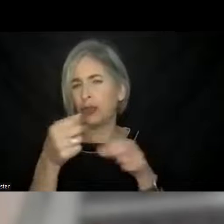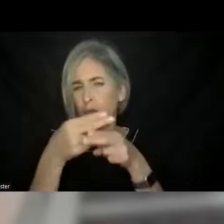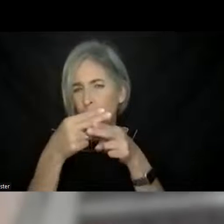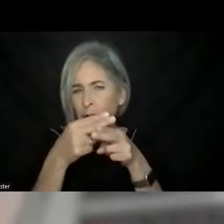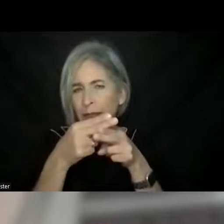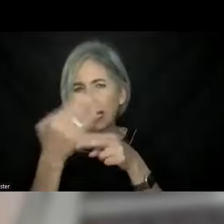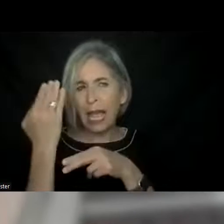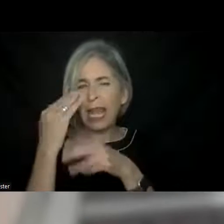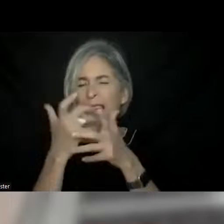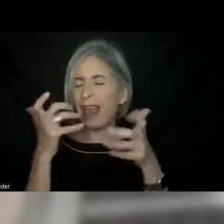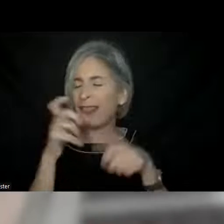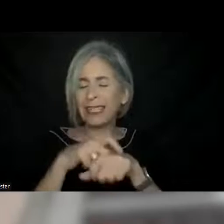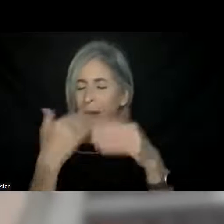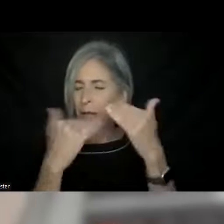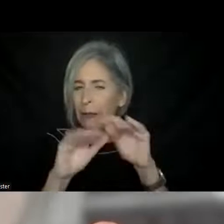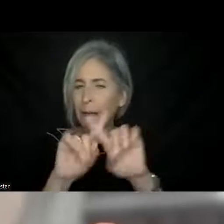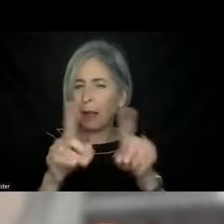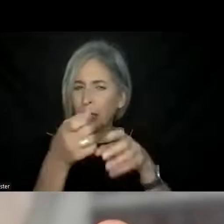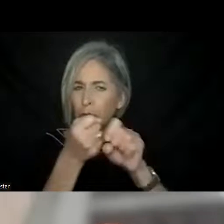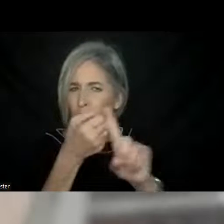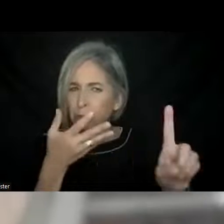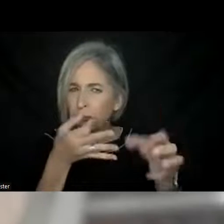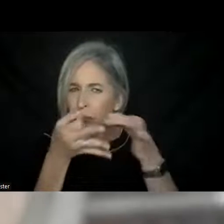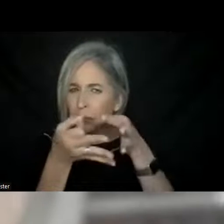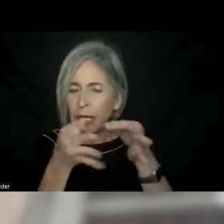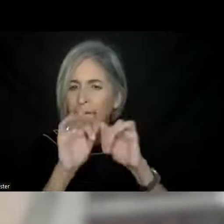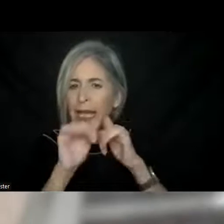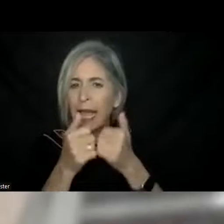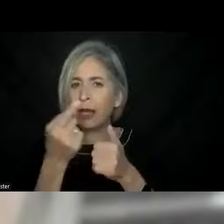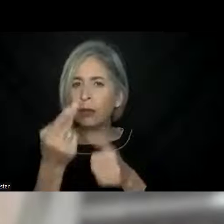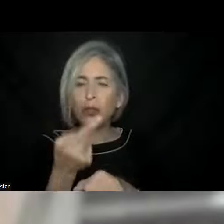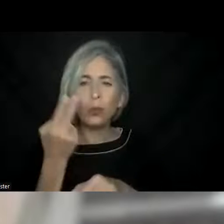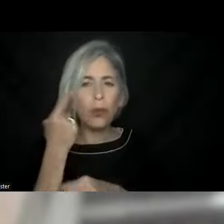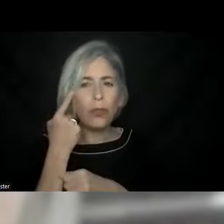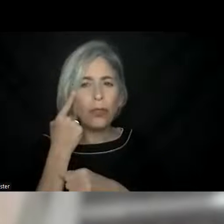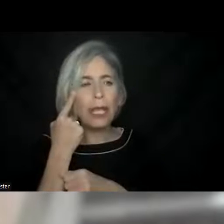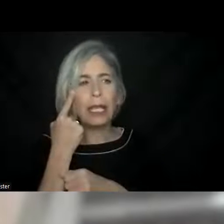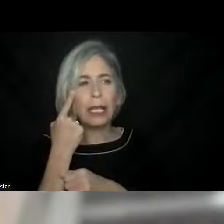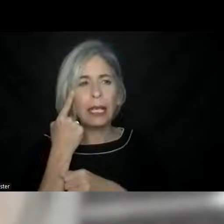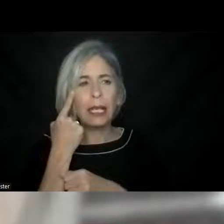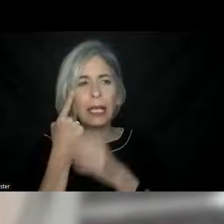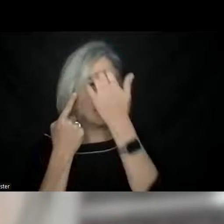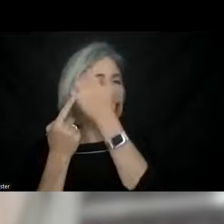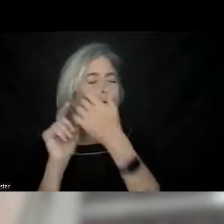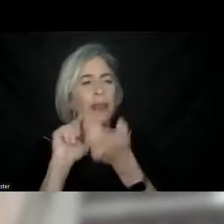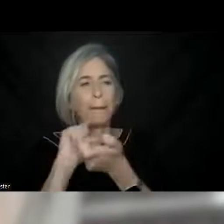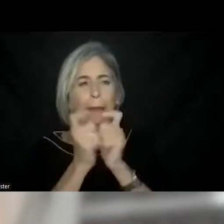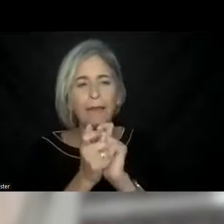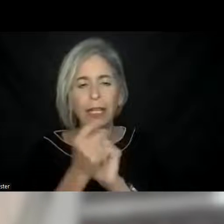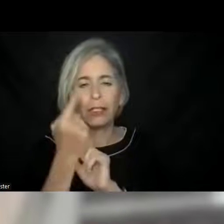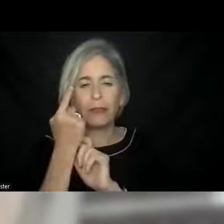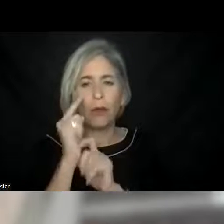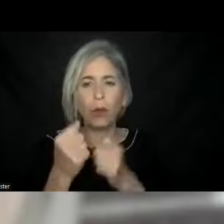of course we don't have much time, but could you briefly explain how you think the modification for